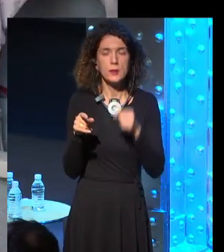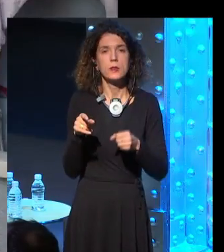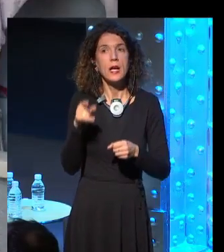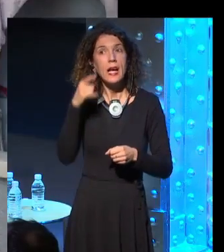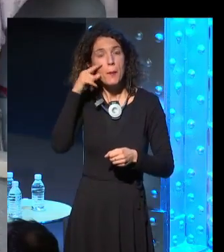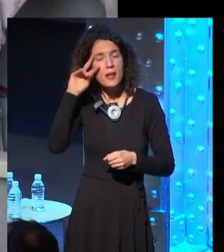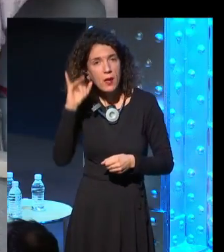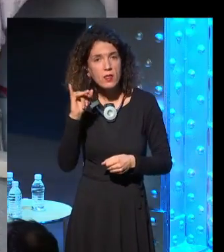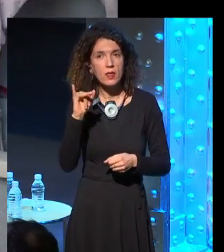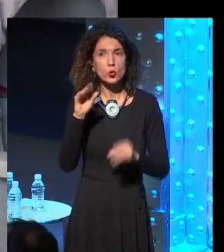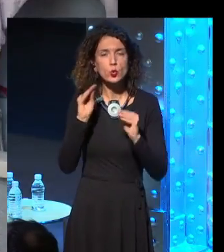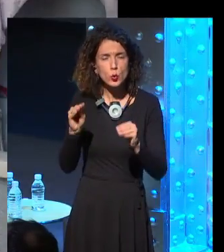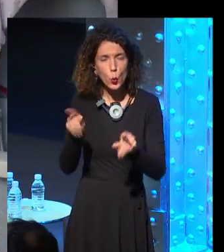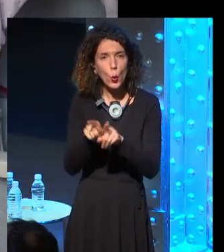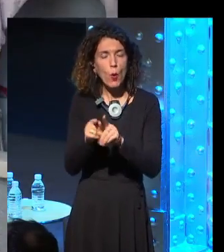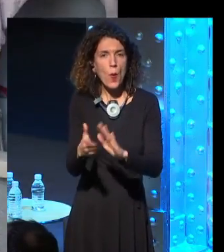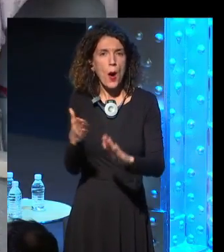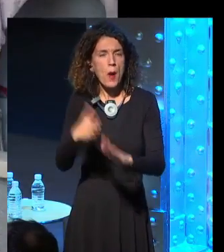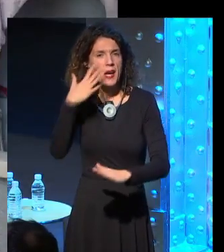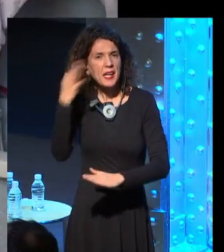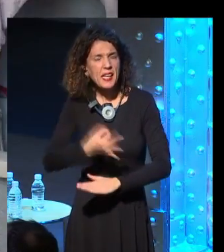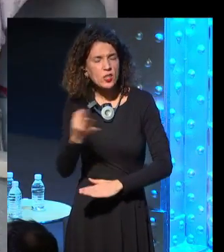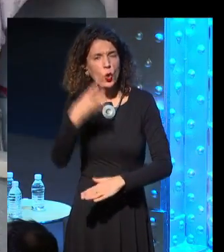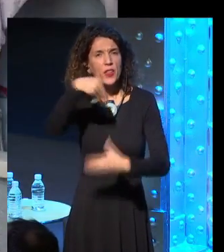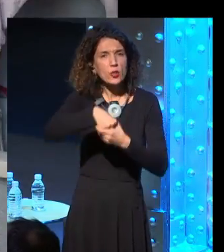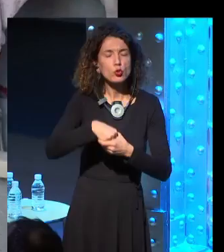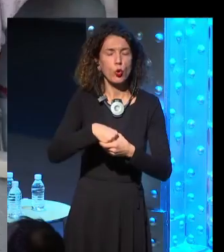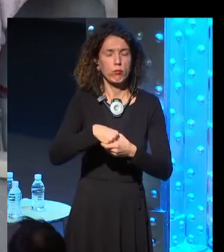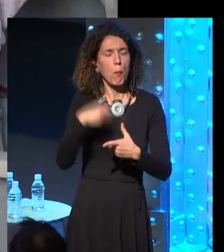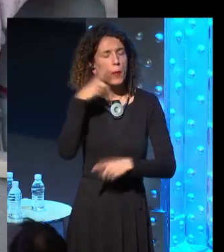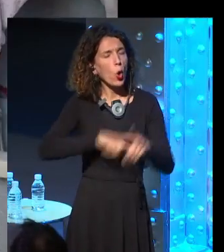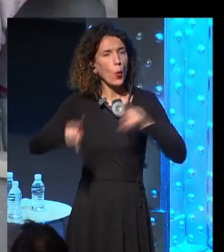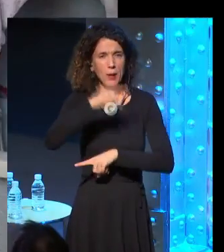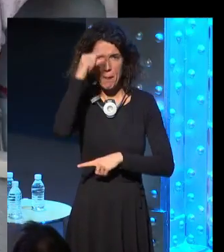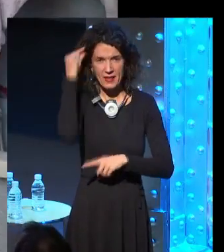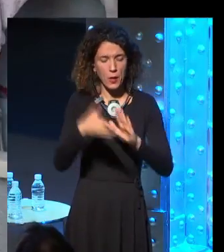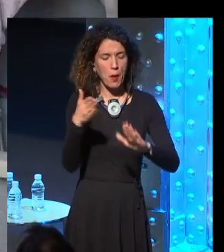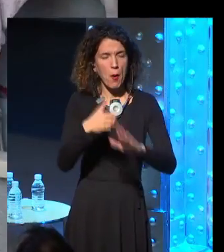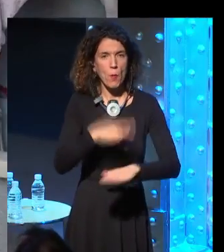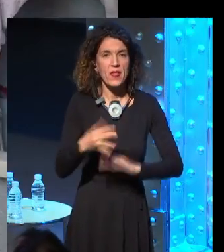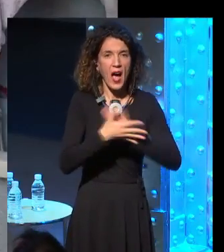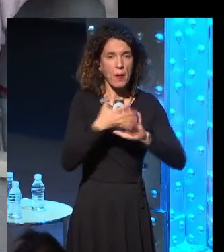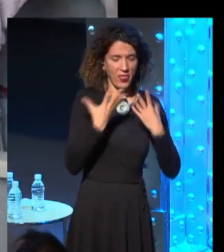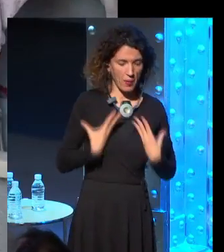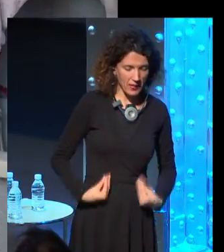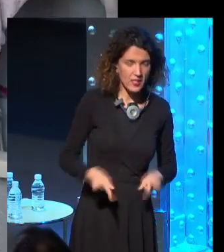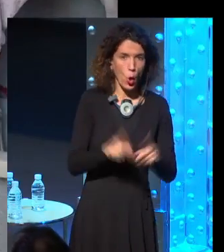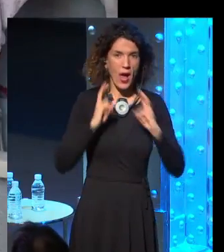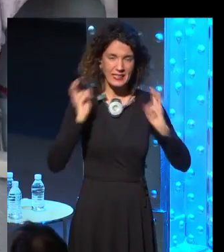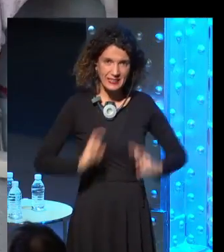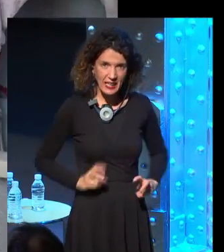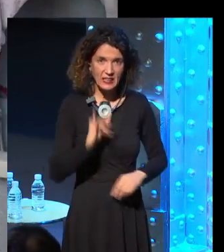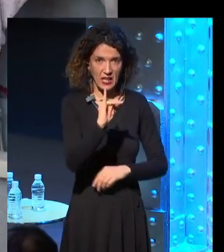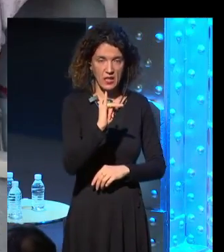excess risk of mental health problems. They report depression, they report stress,